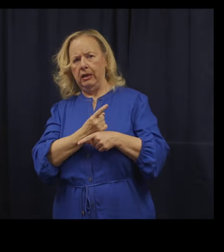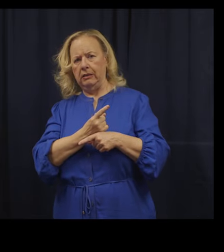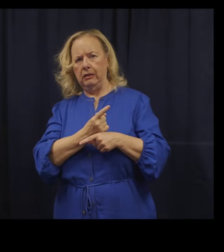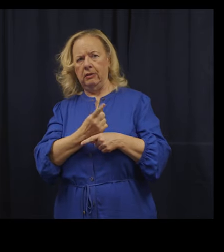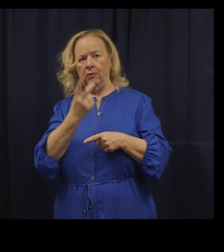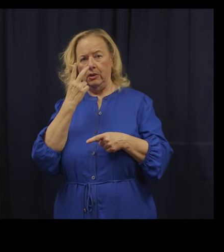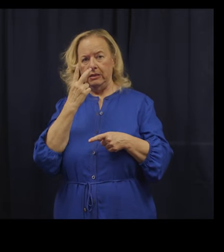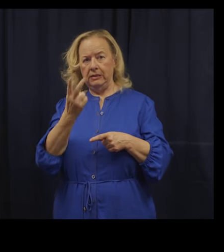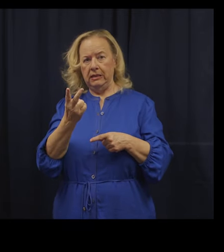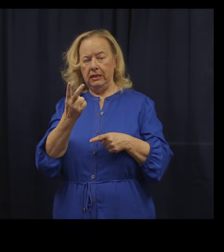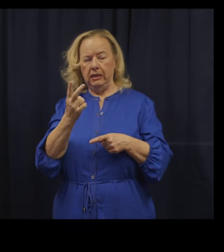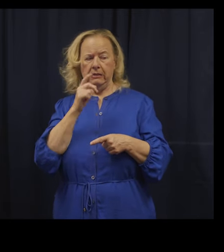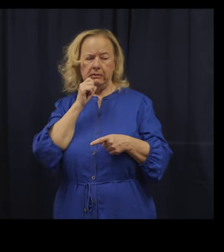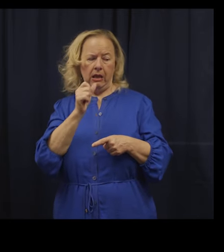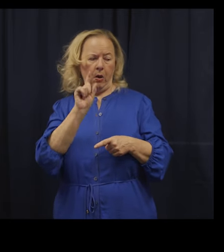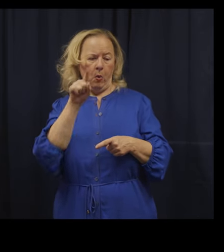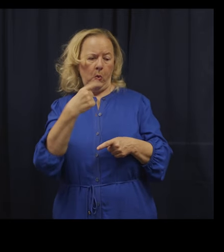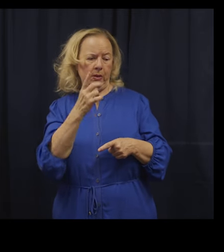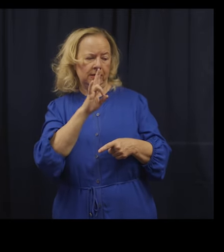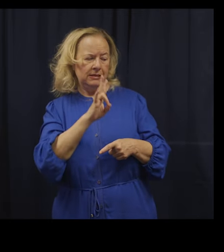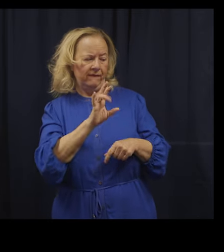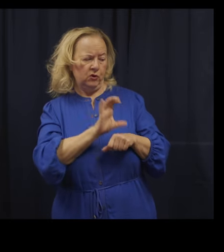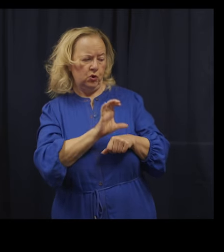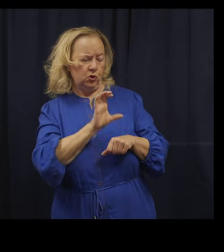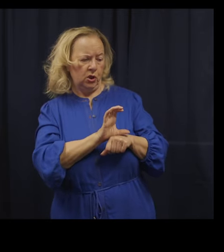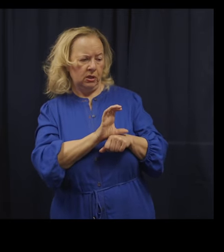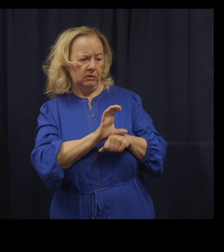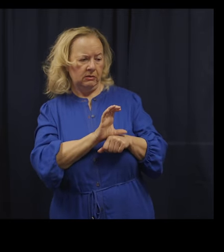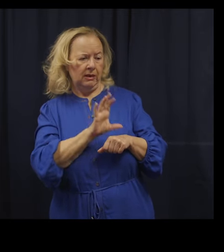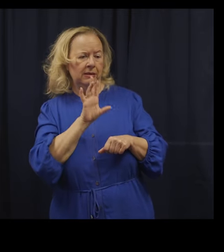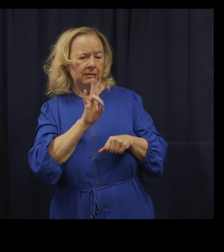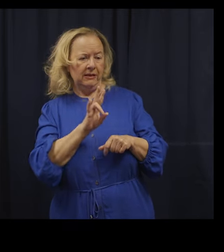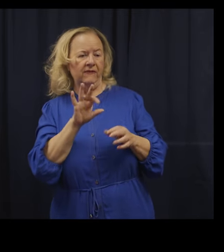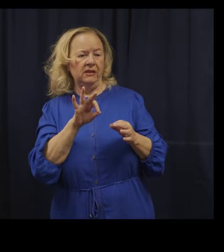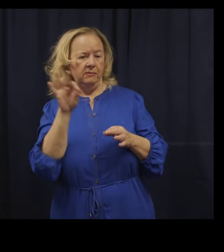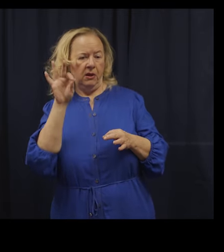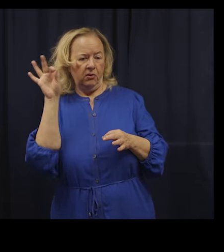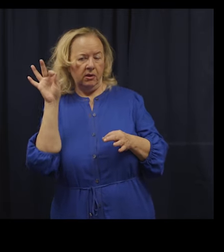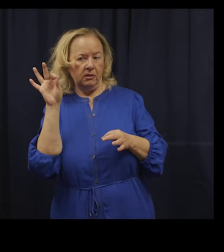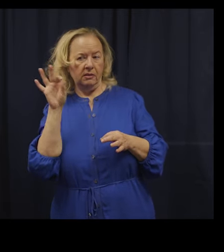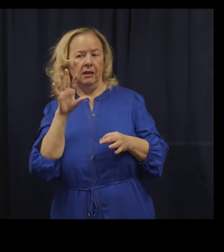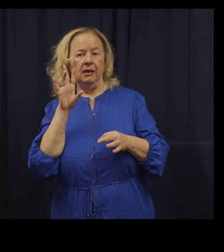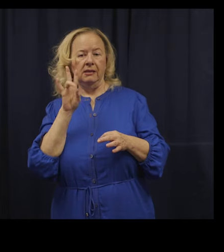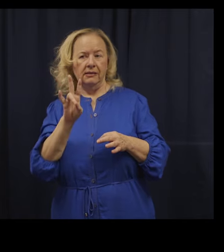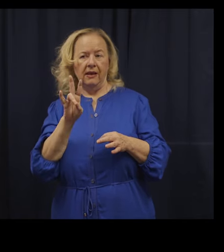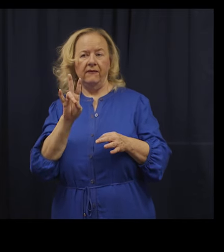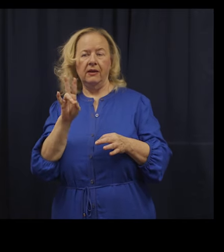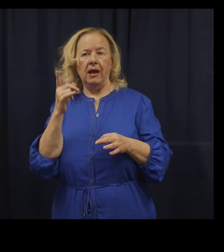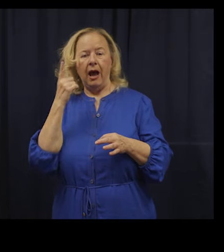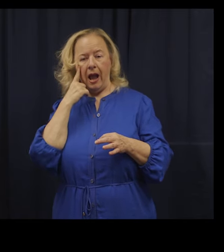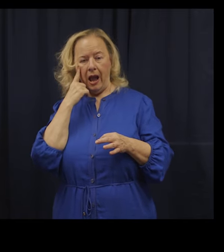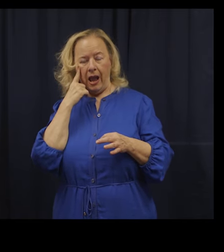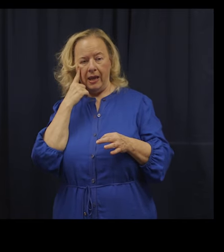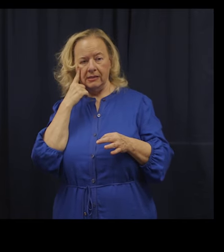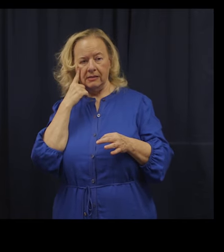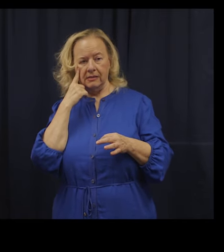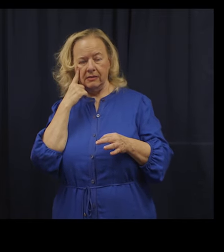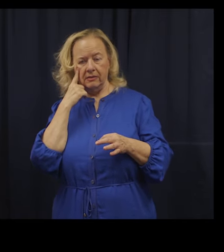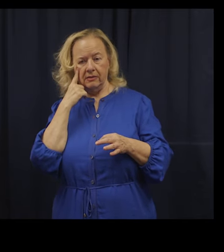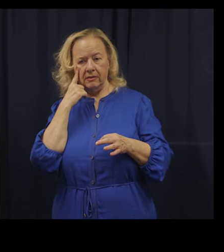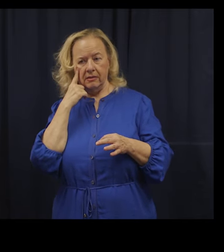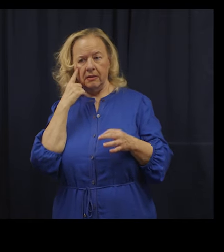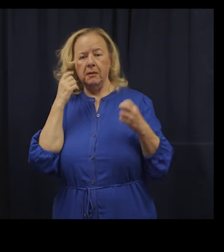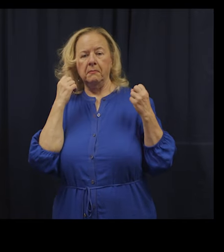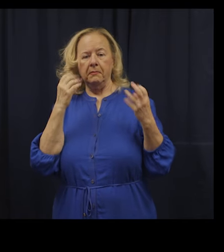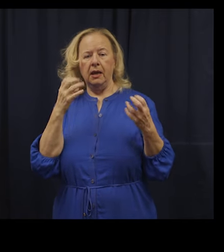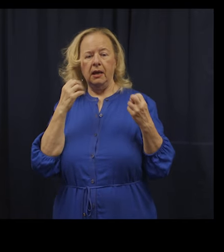see it's not just the seven churches. It's also the seven spirits. It's also the seven eyes. Okay, so there's